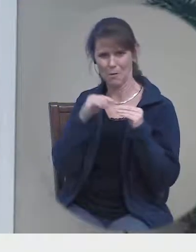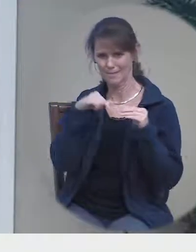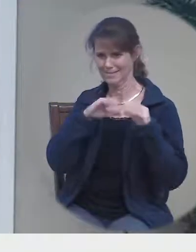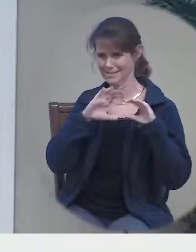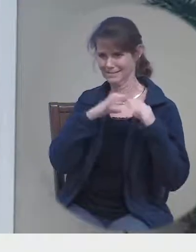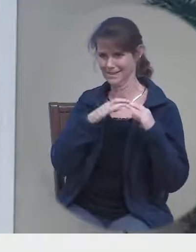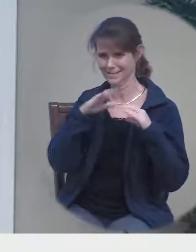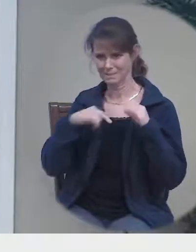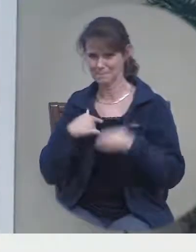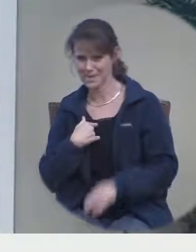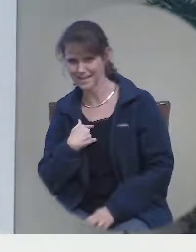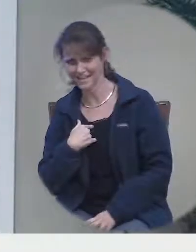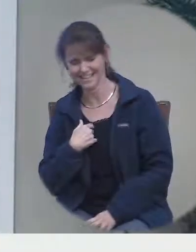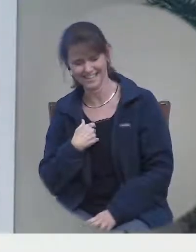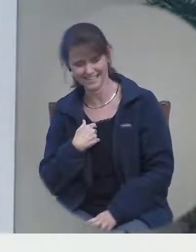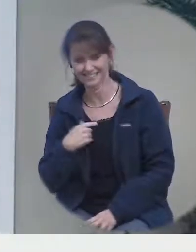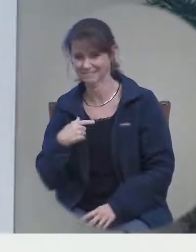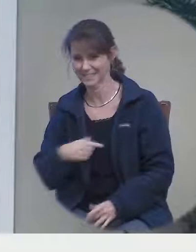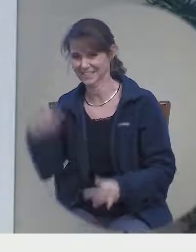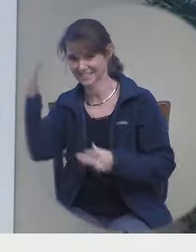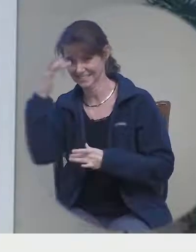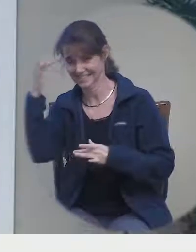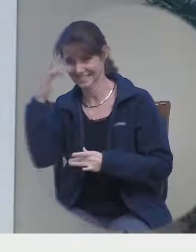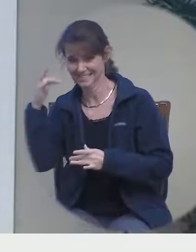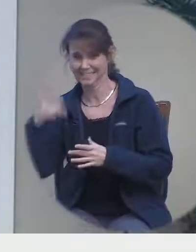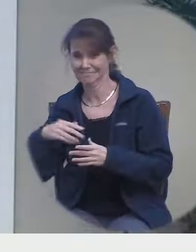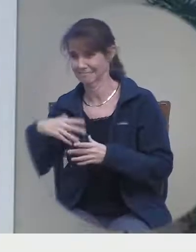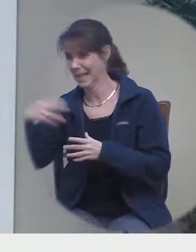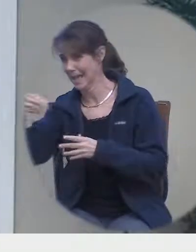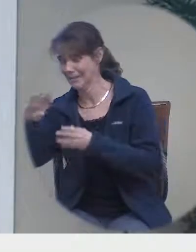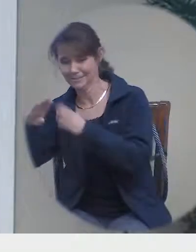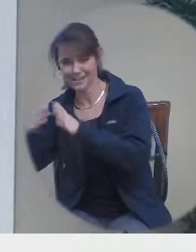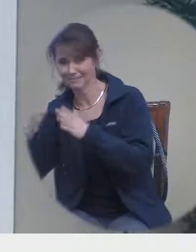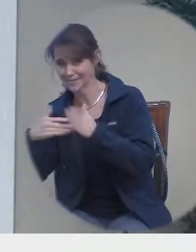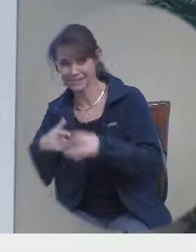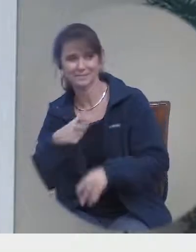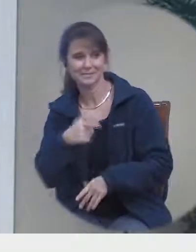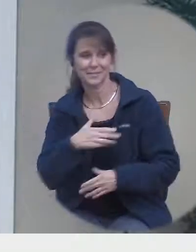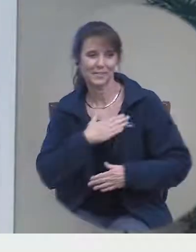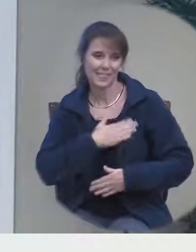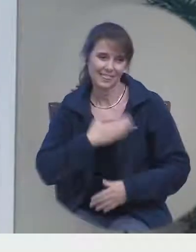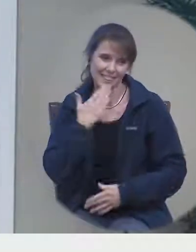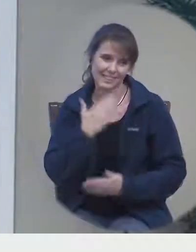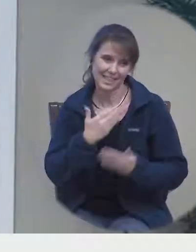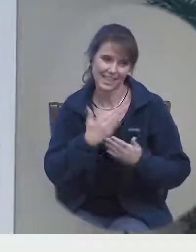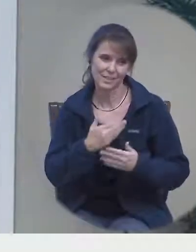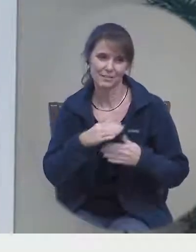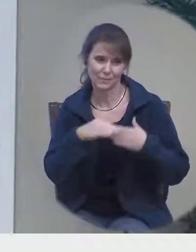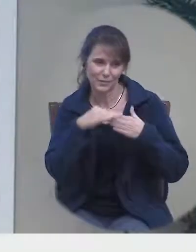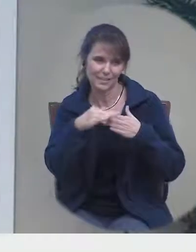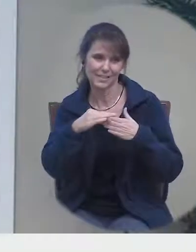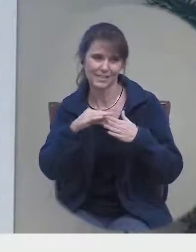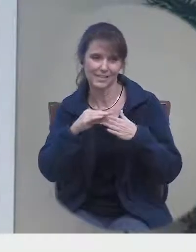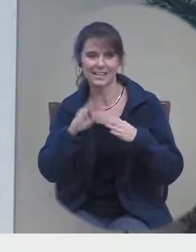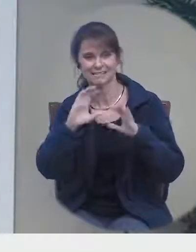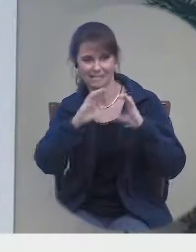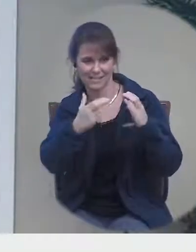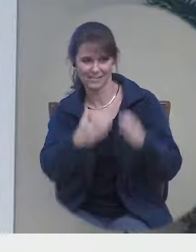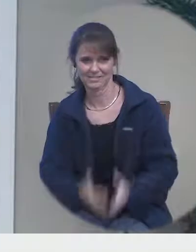but I'm just grateful for his willingness to step up and lead us and lead those who are here in the